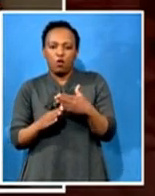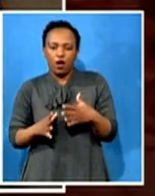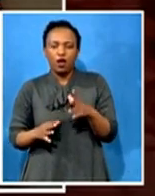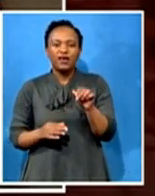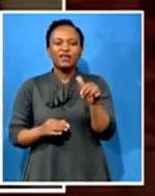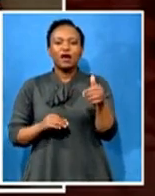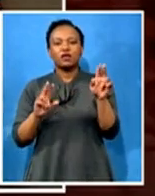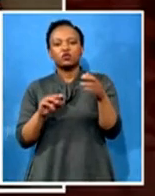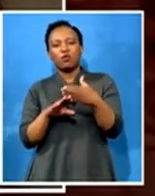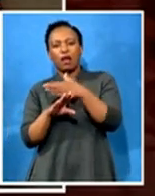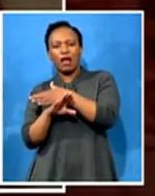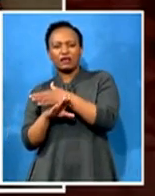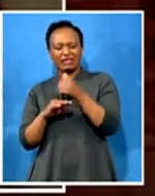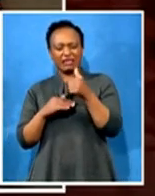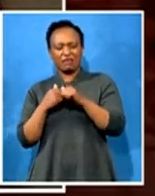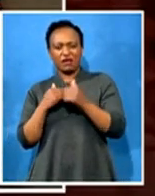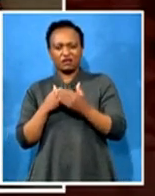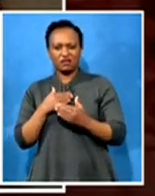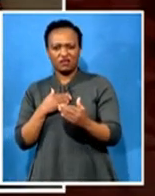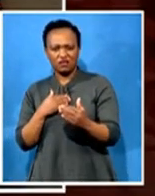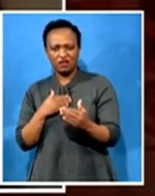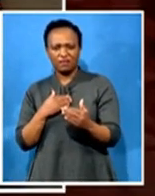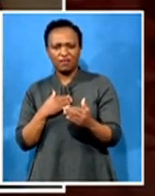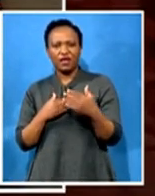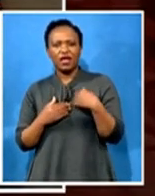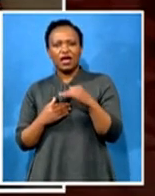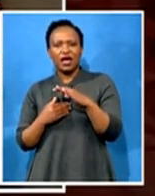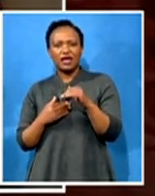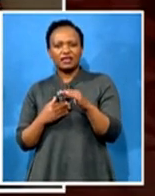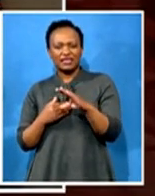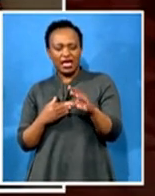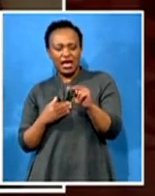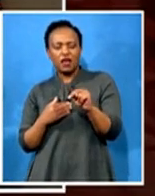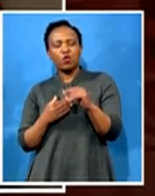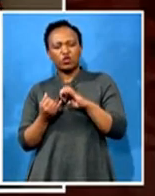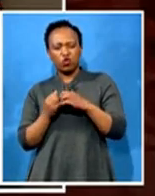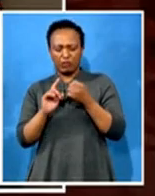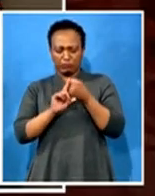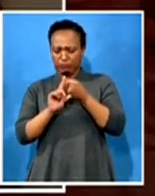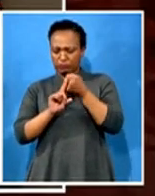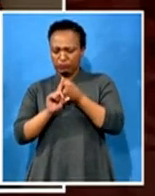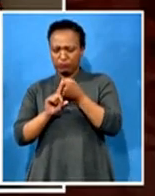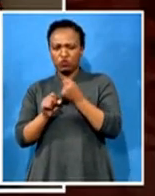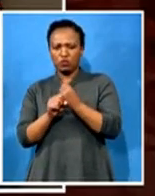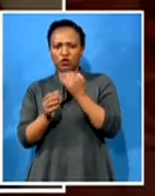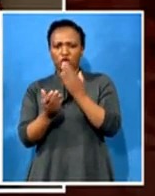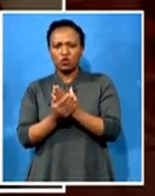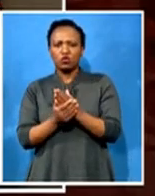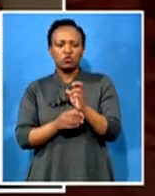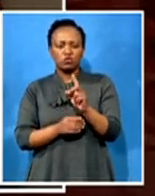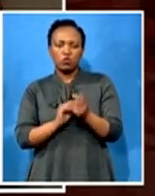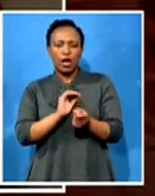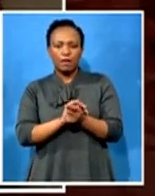the ICN is committed to do all we can for that not to be the case when it comes to a vaccine, because it will